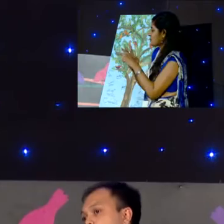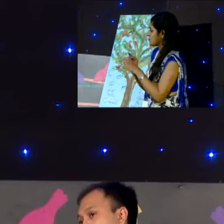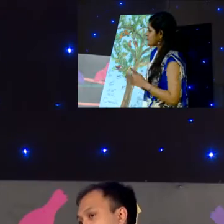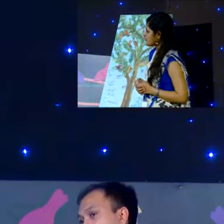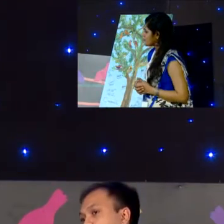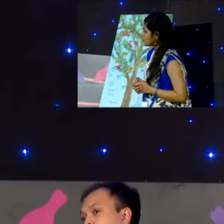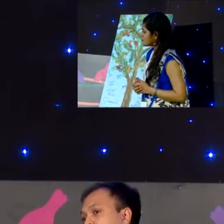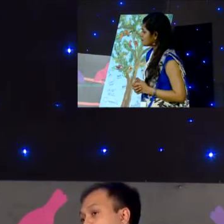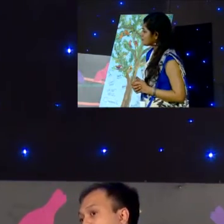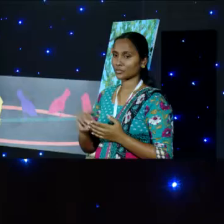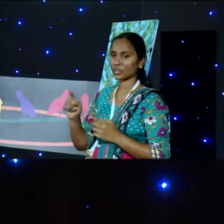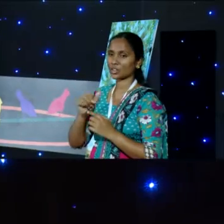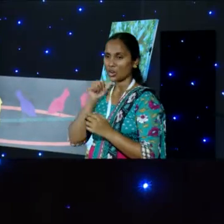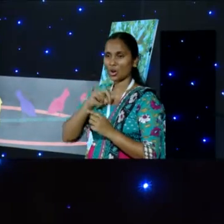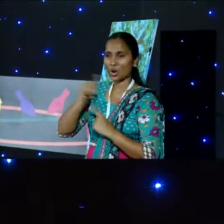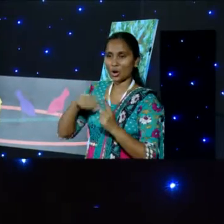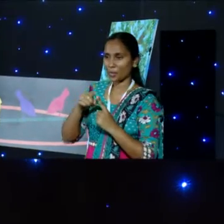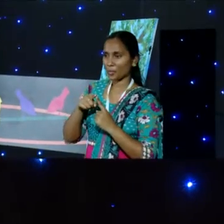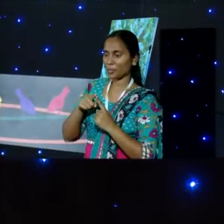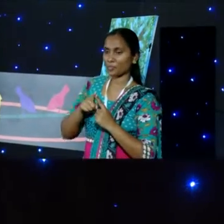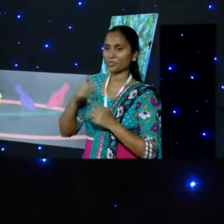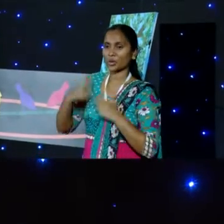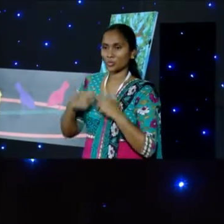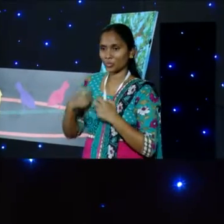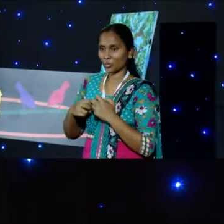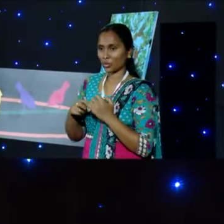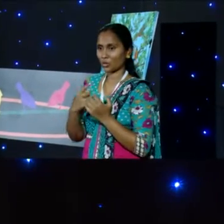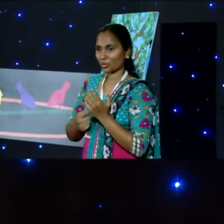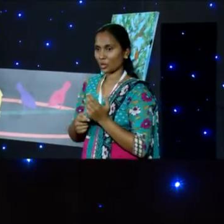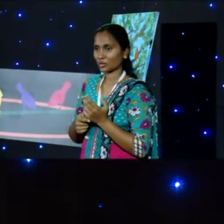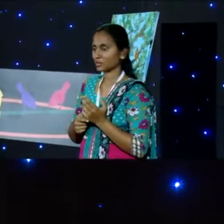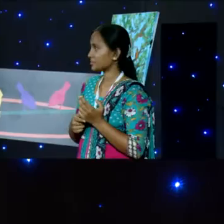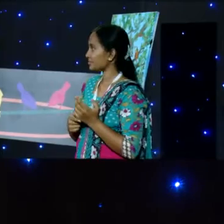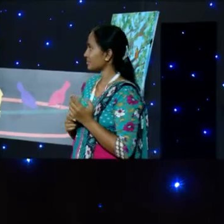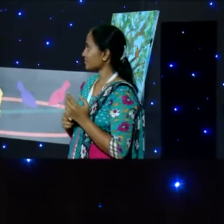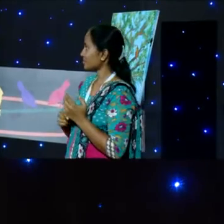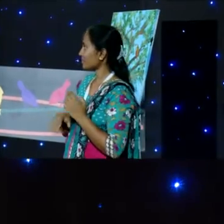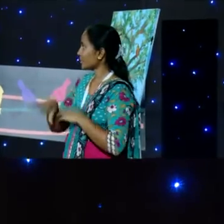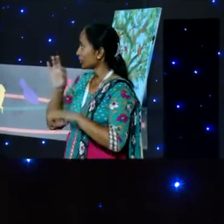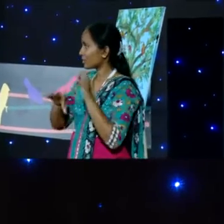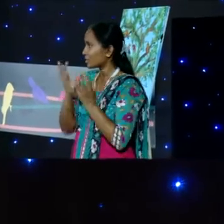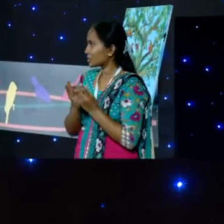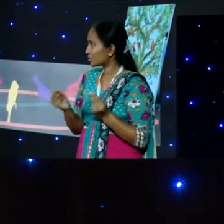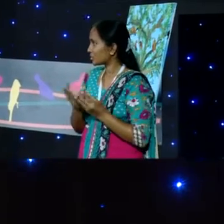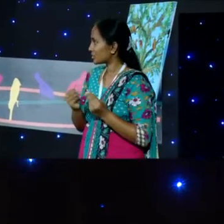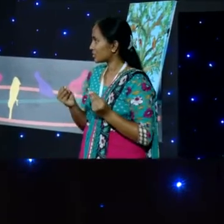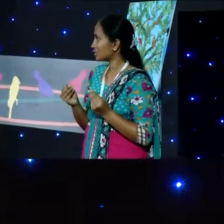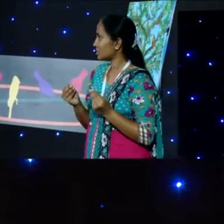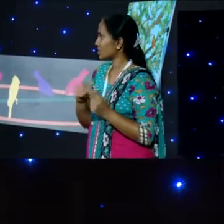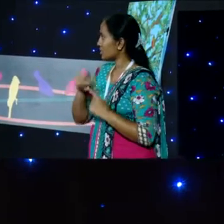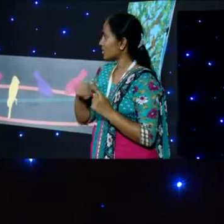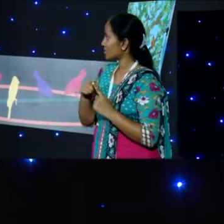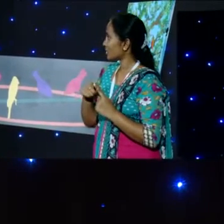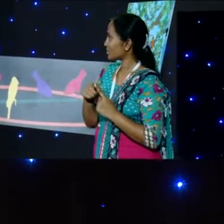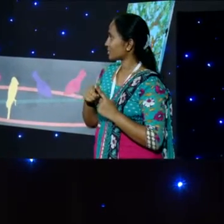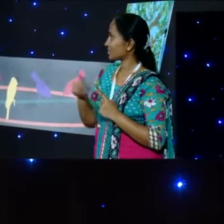not about the technology. It's about the problems that are out there and finding the solutions that already work in other domains.